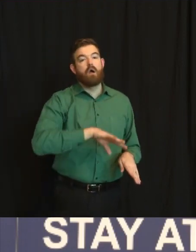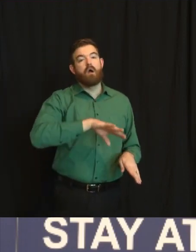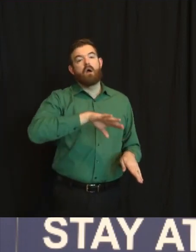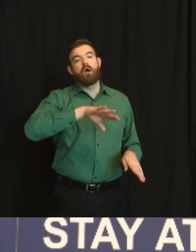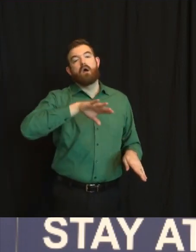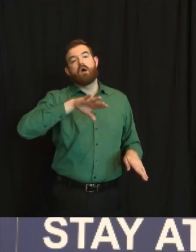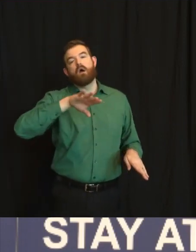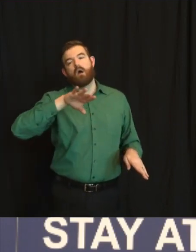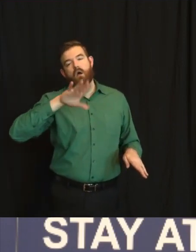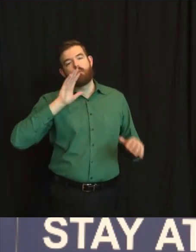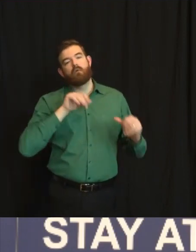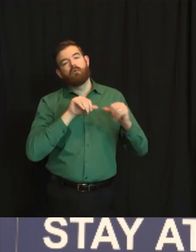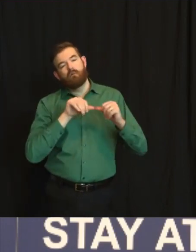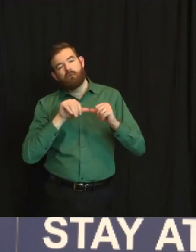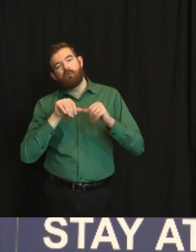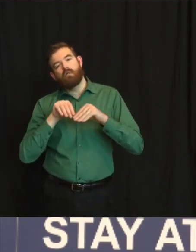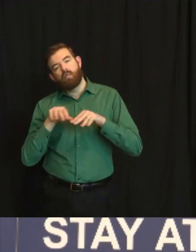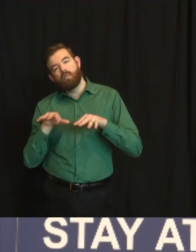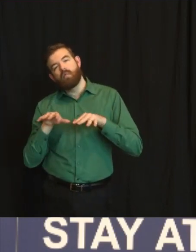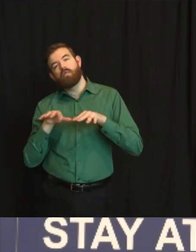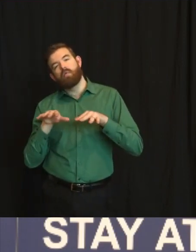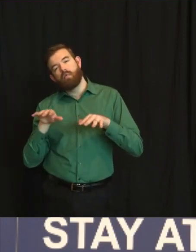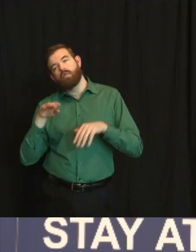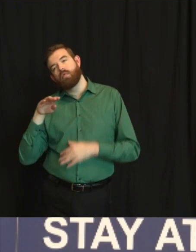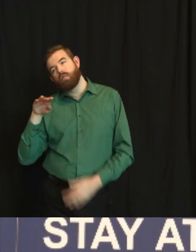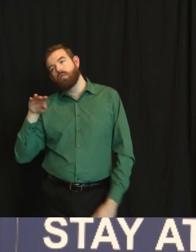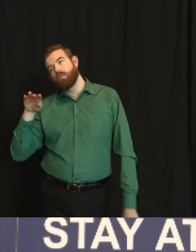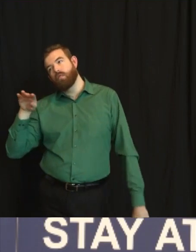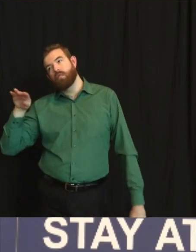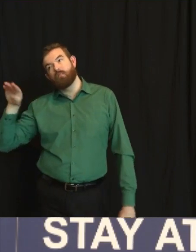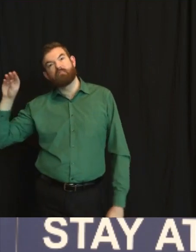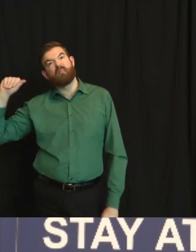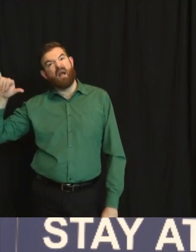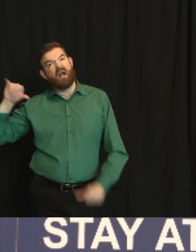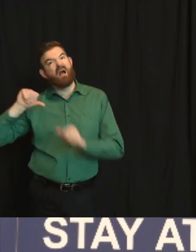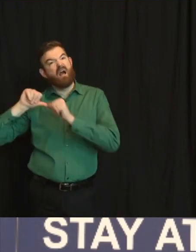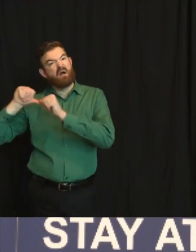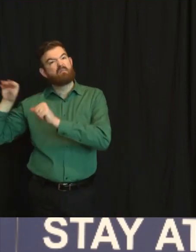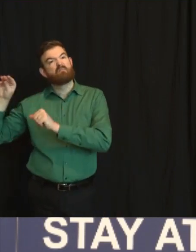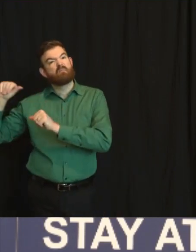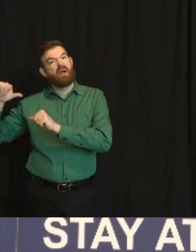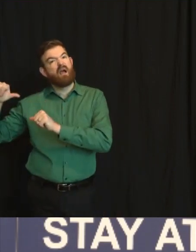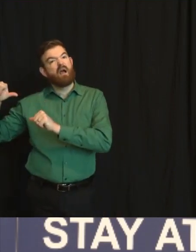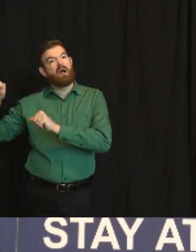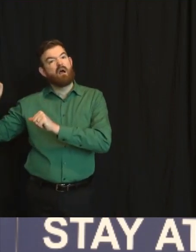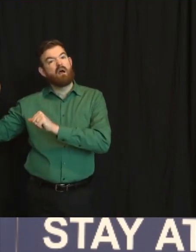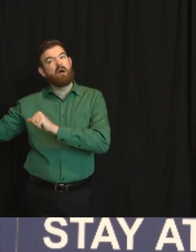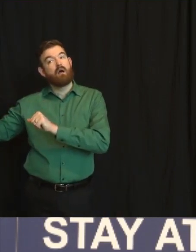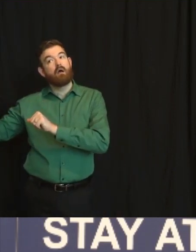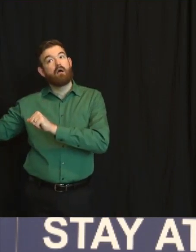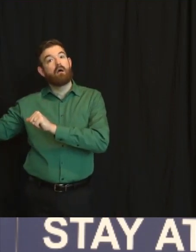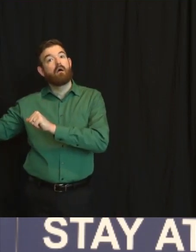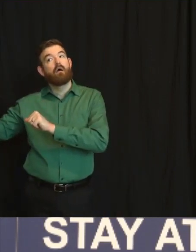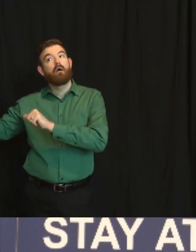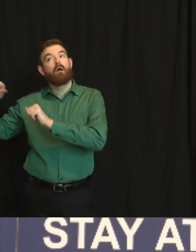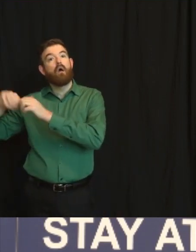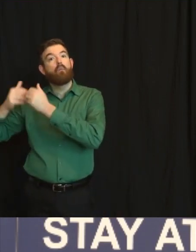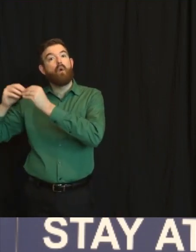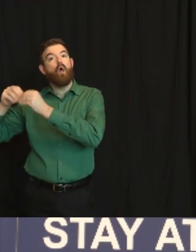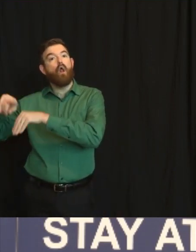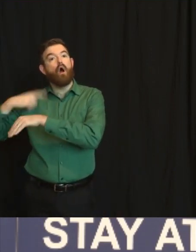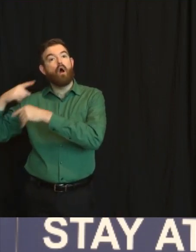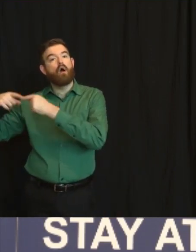The number changes every day, but we do expect to see cases through May. I think what's interesting is